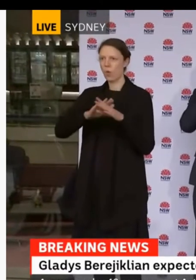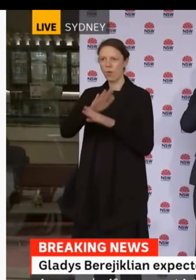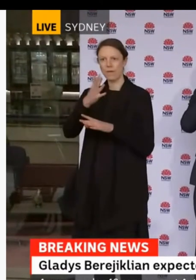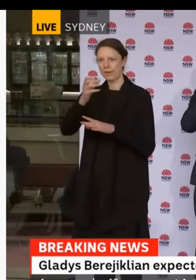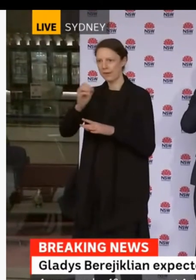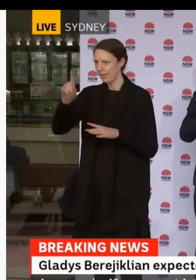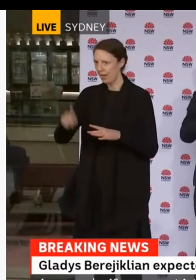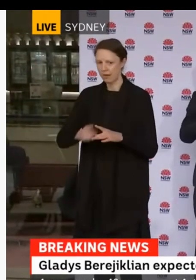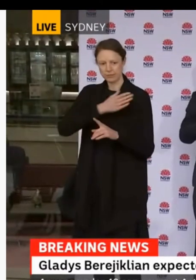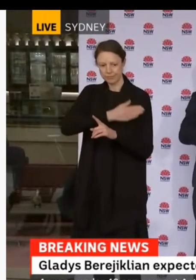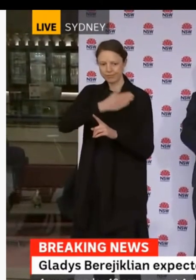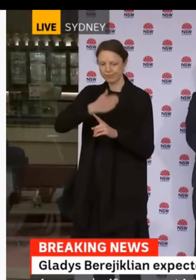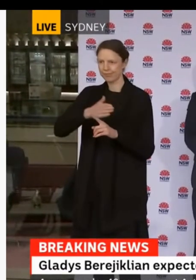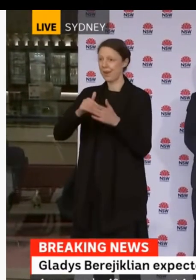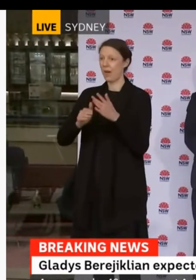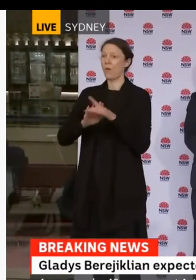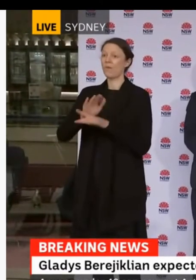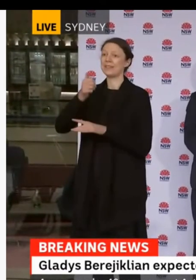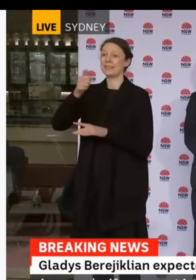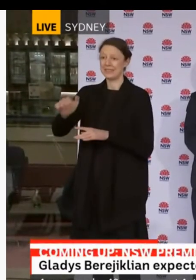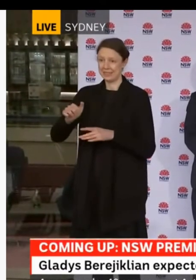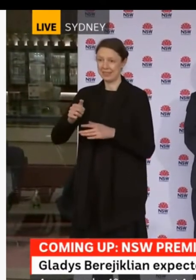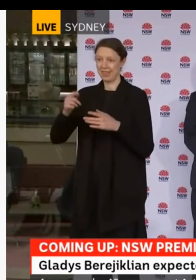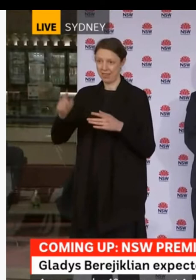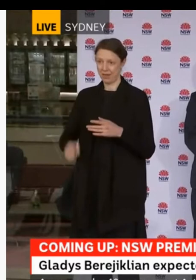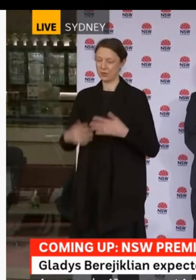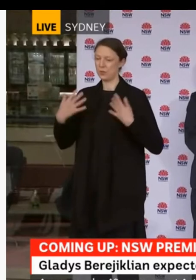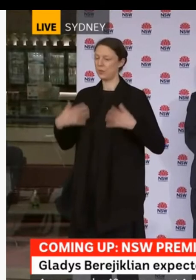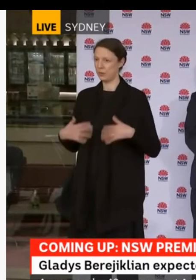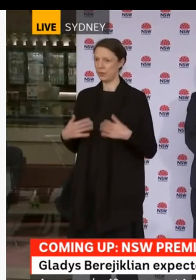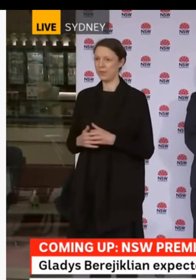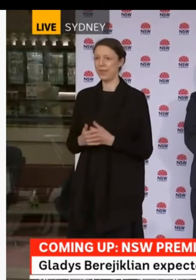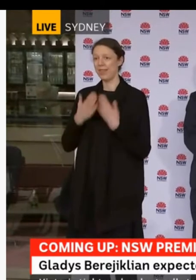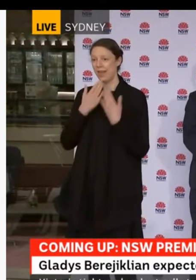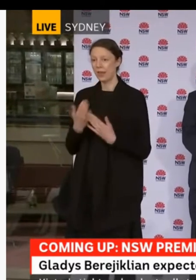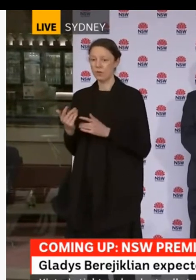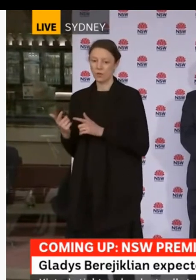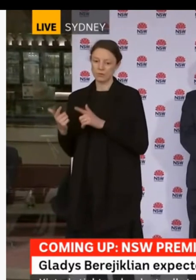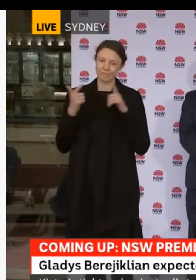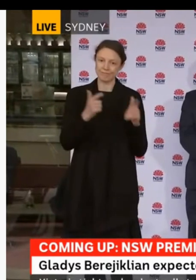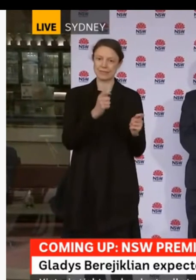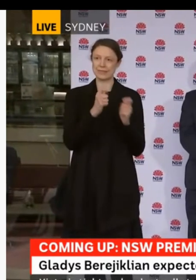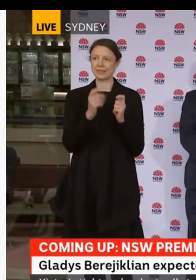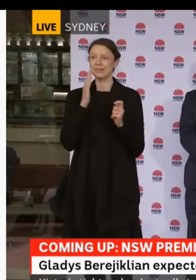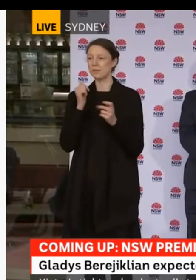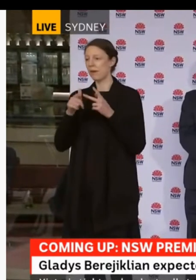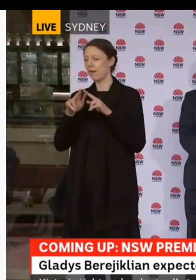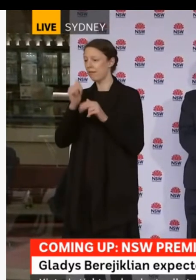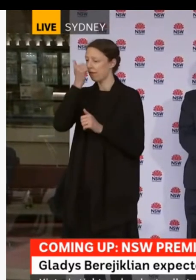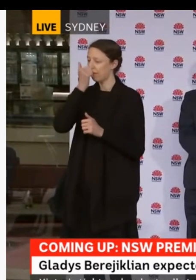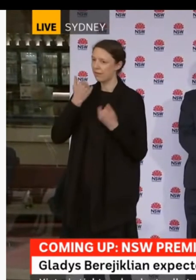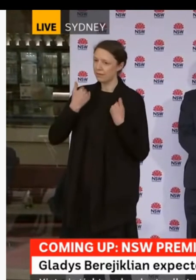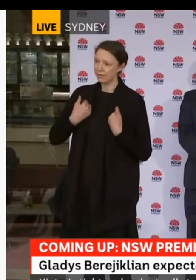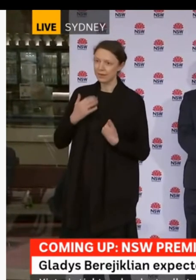Can I please thank the community for coming forward and getting tested with a modest of symptoms, for following the health advice. That is very